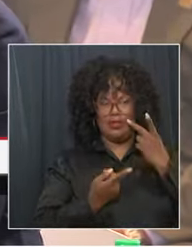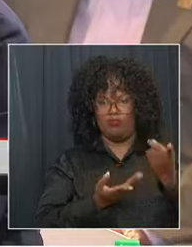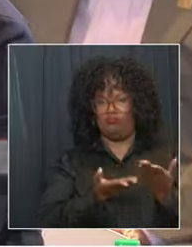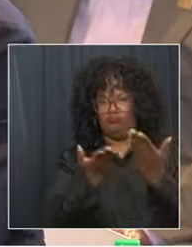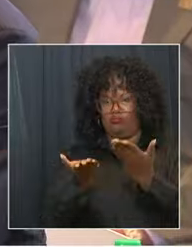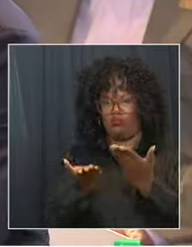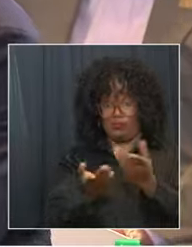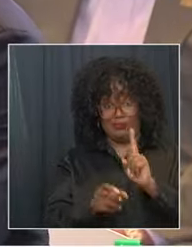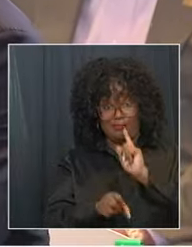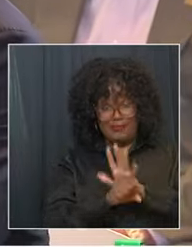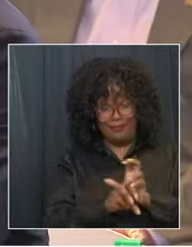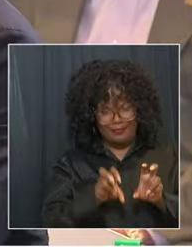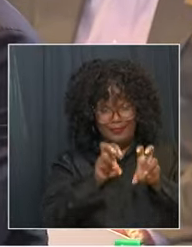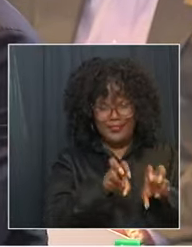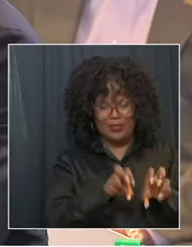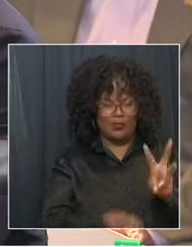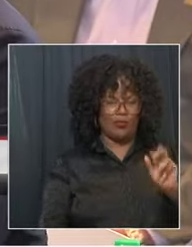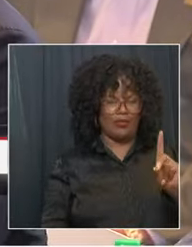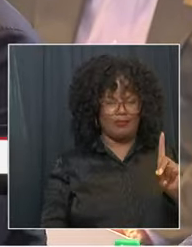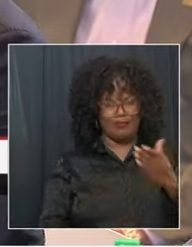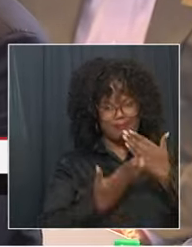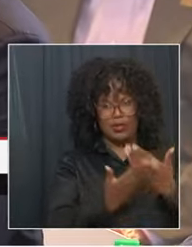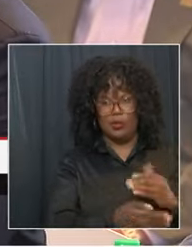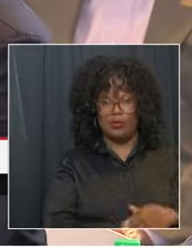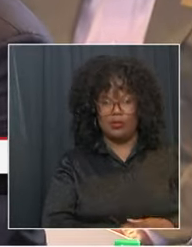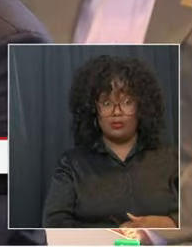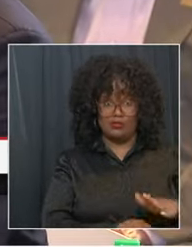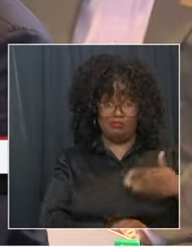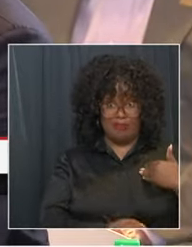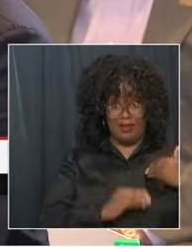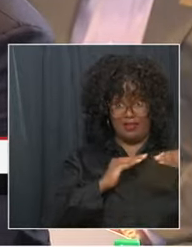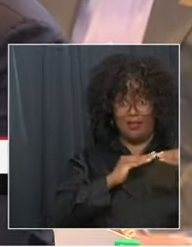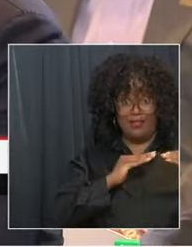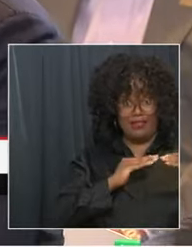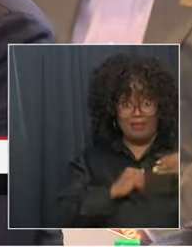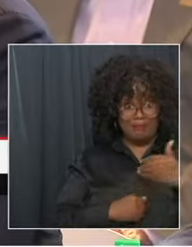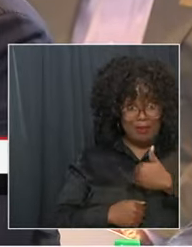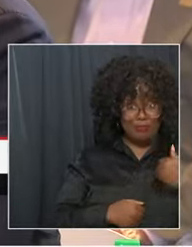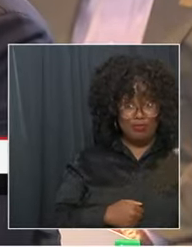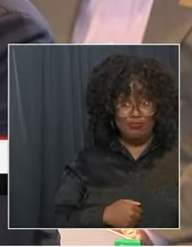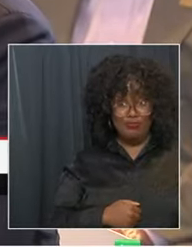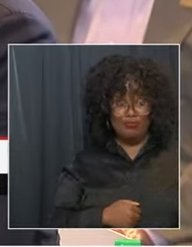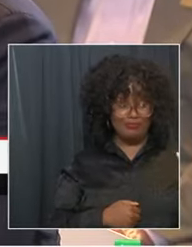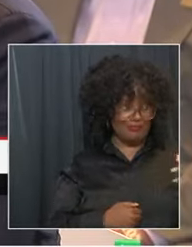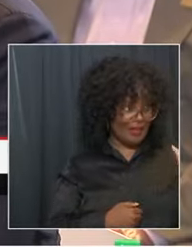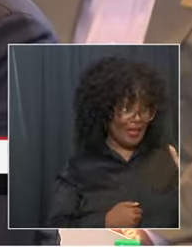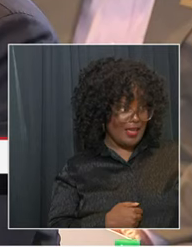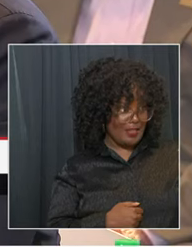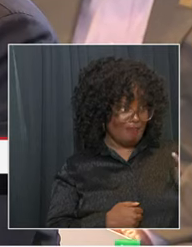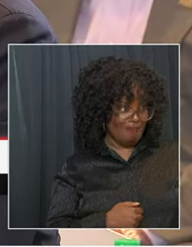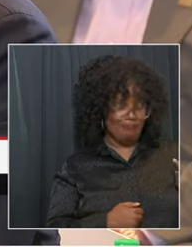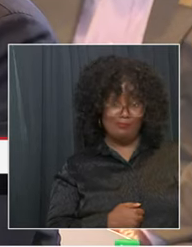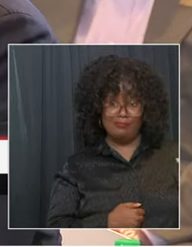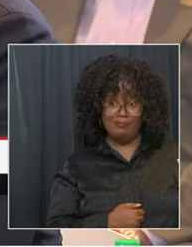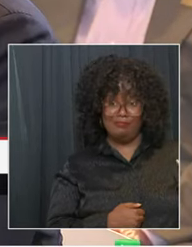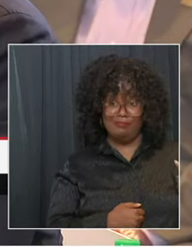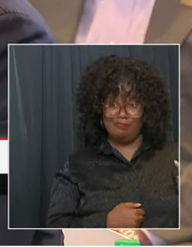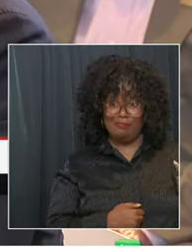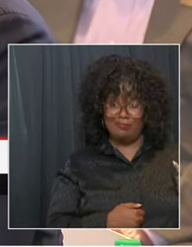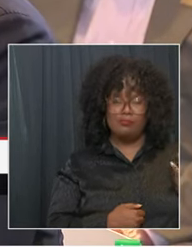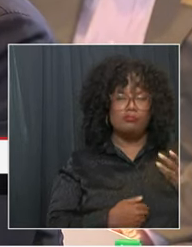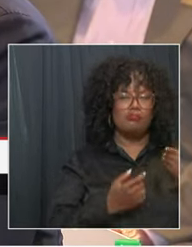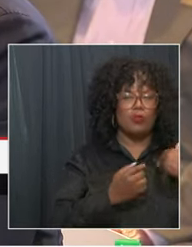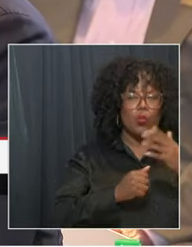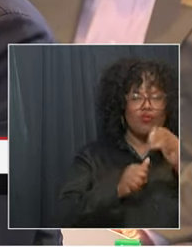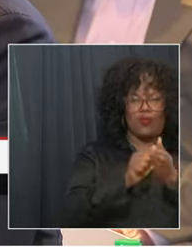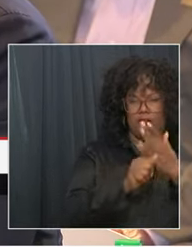My council colleague, Alan, he asked one of my questions, but I just have a follow-up question. I know, Mayor,